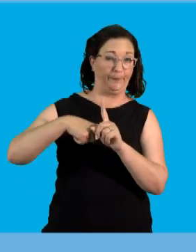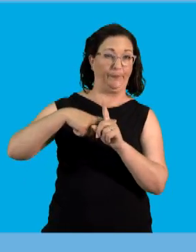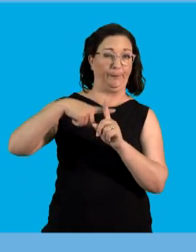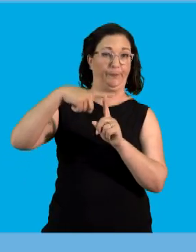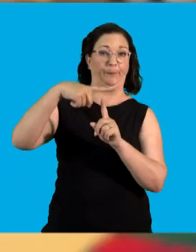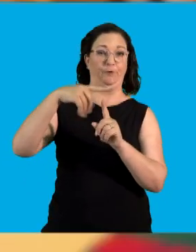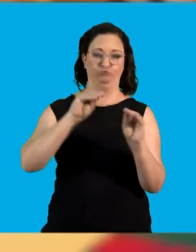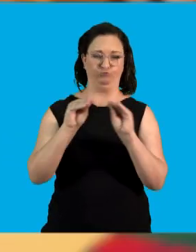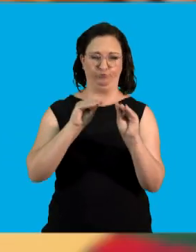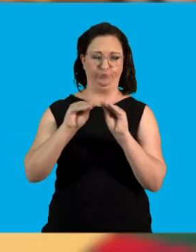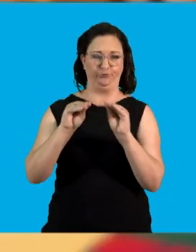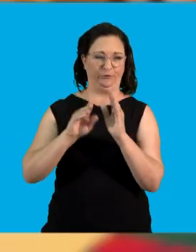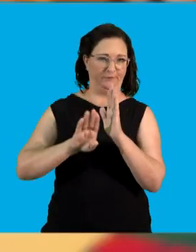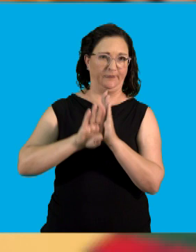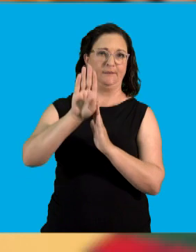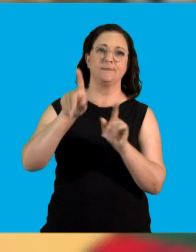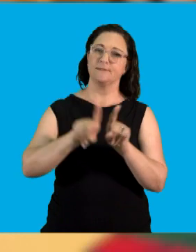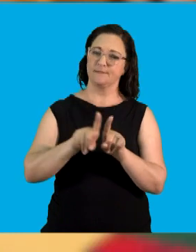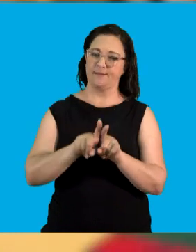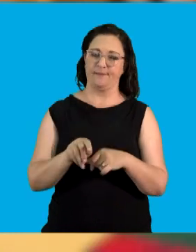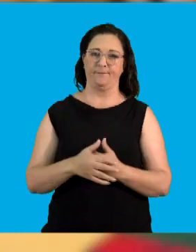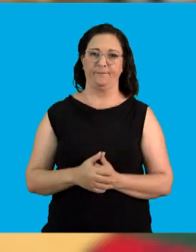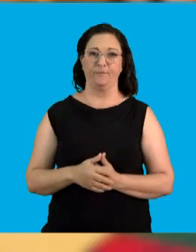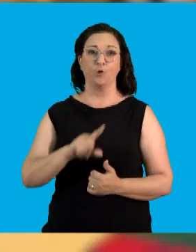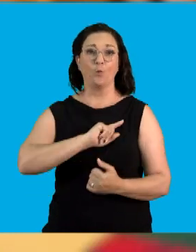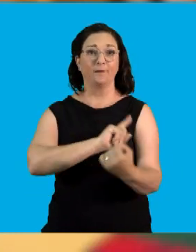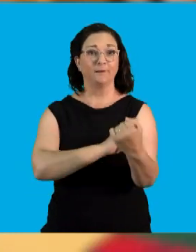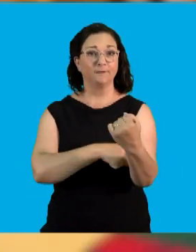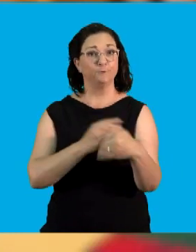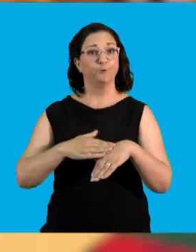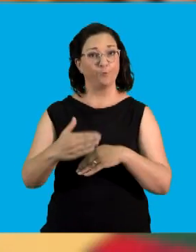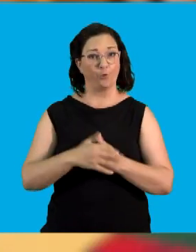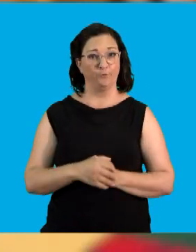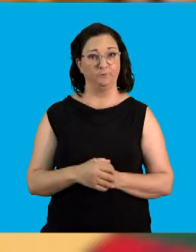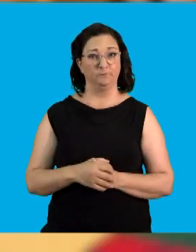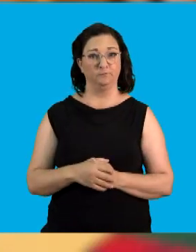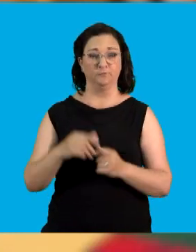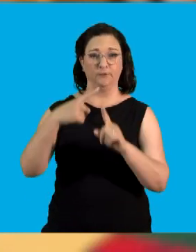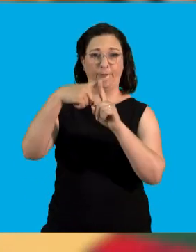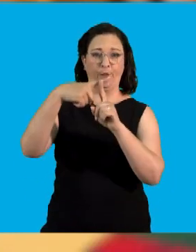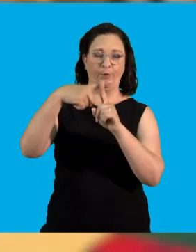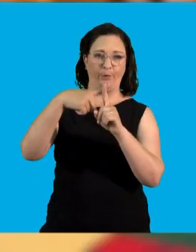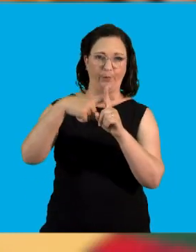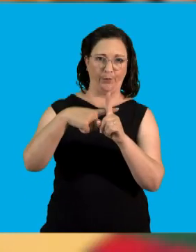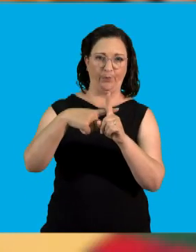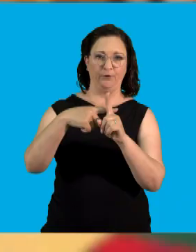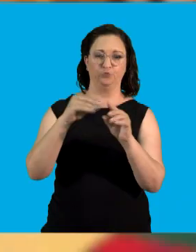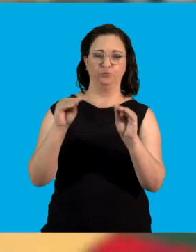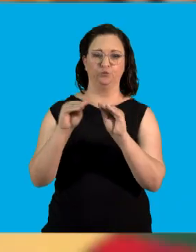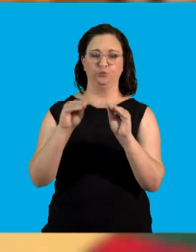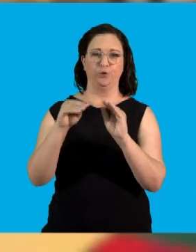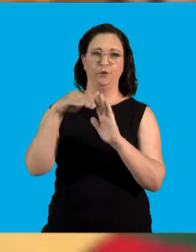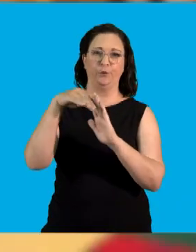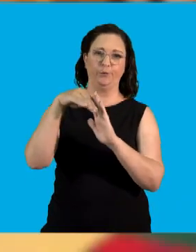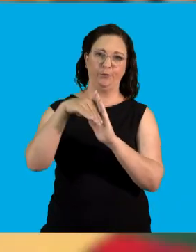the temperature, the motion of the particles will also increase because they will have more energy. But if we decrease the temperature, the motion